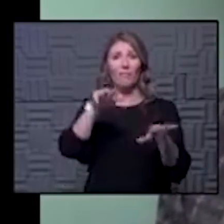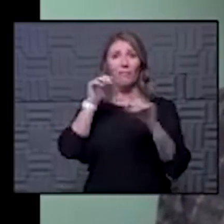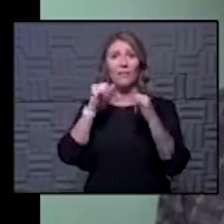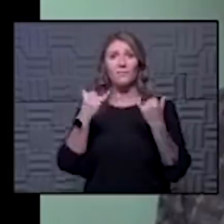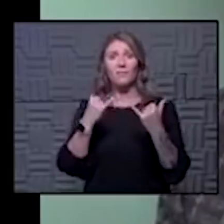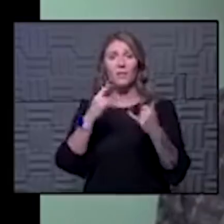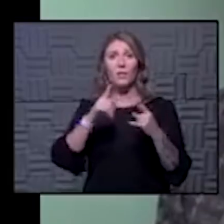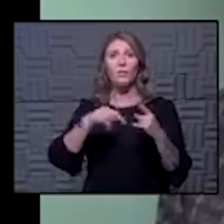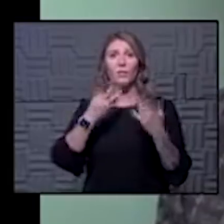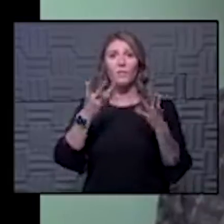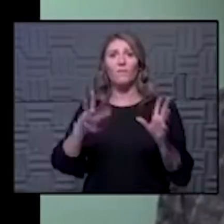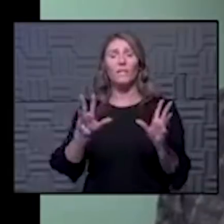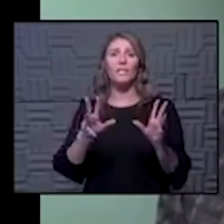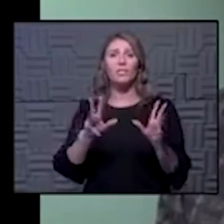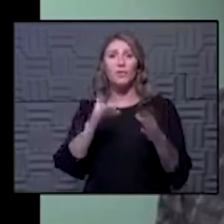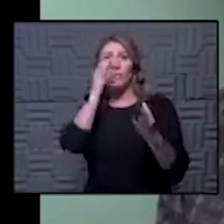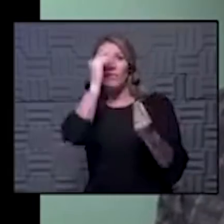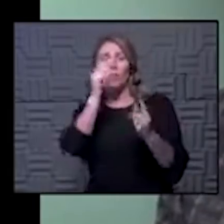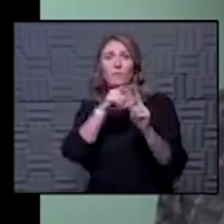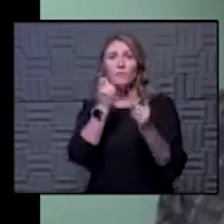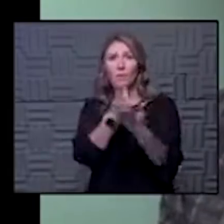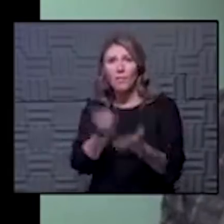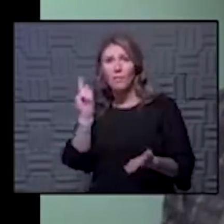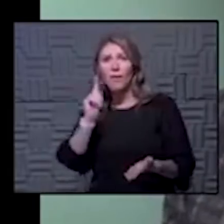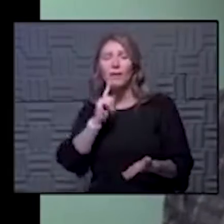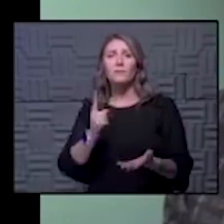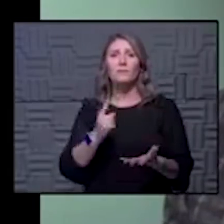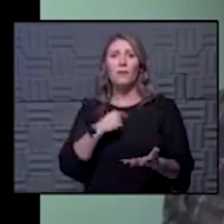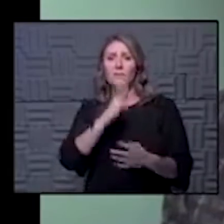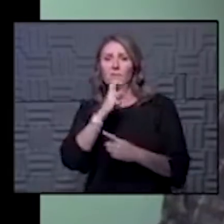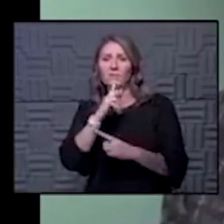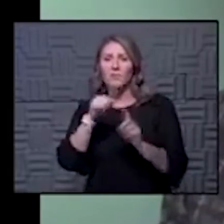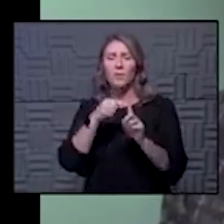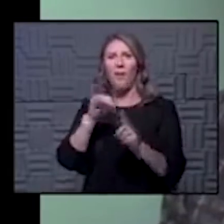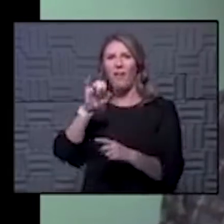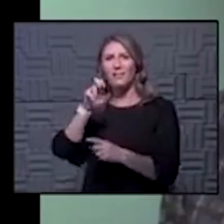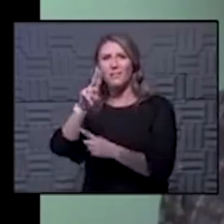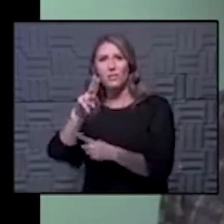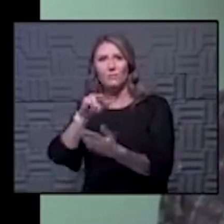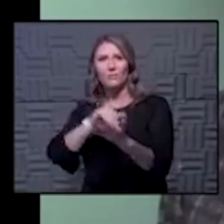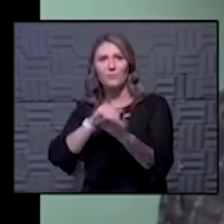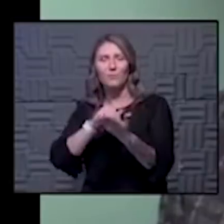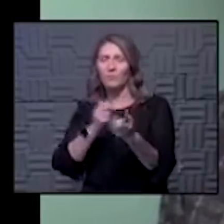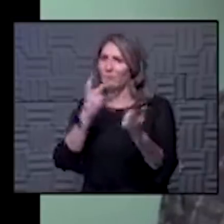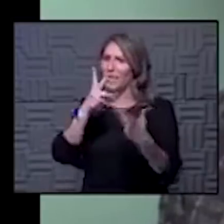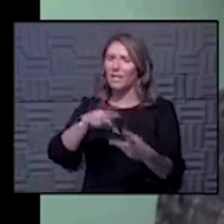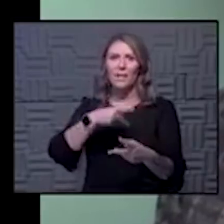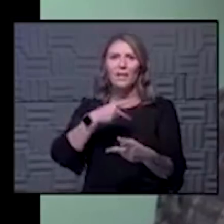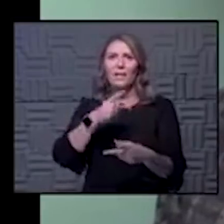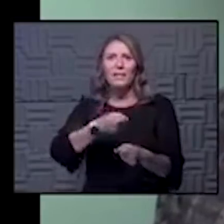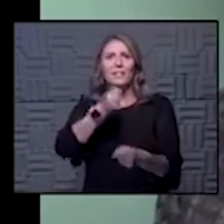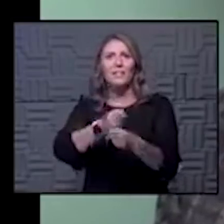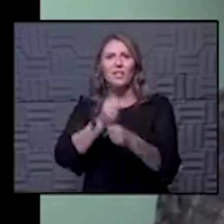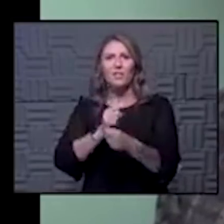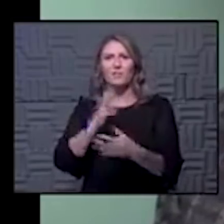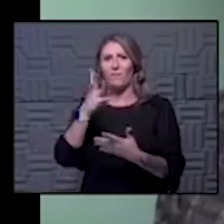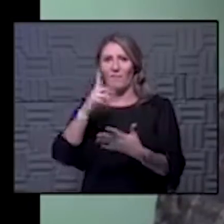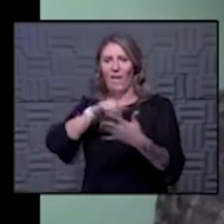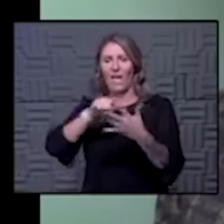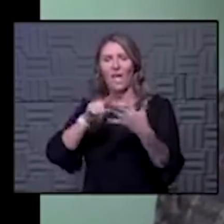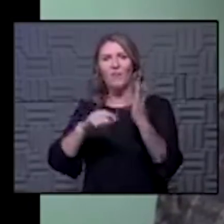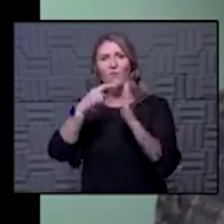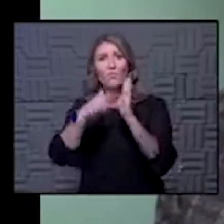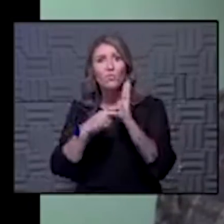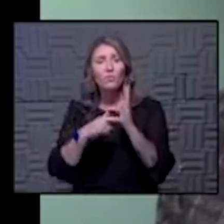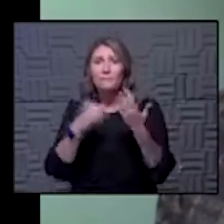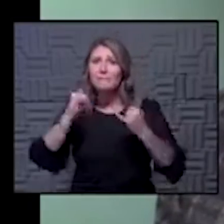up with some of the thoughts from last week. I talked about being an ICU physician for so many years and the 5 rules. And you know what? Those 5 rules are